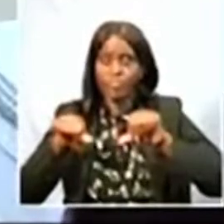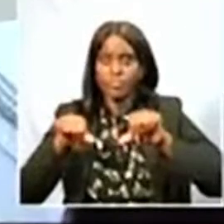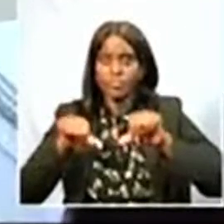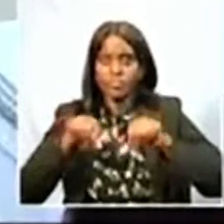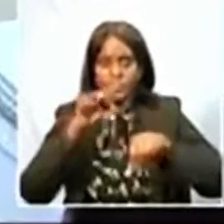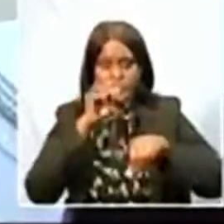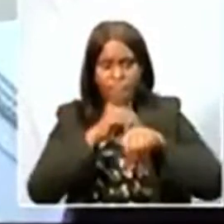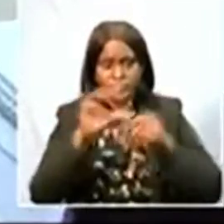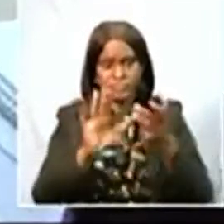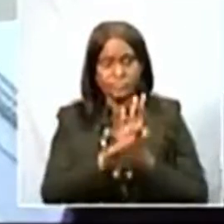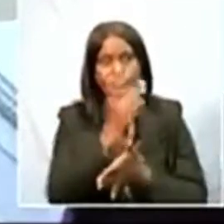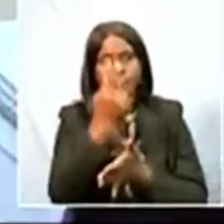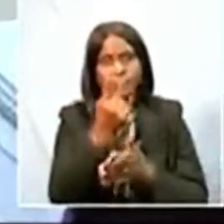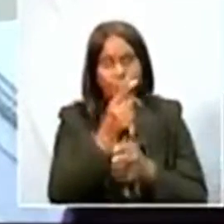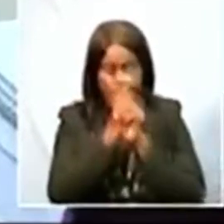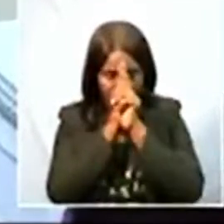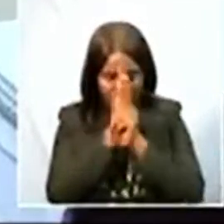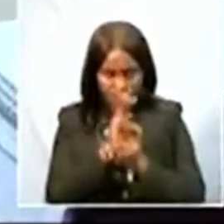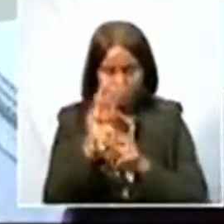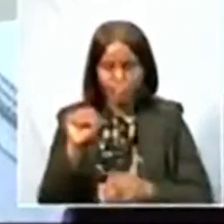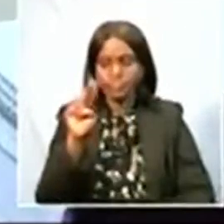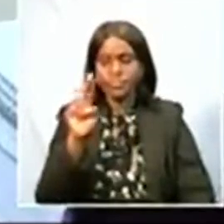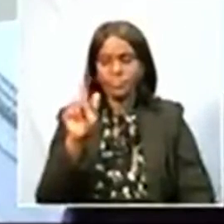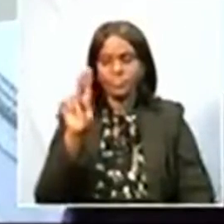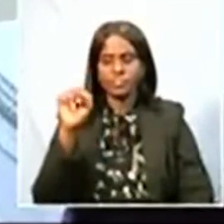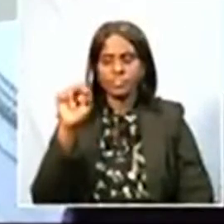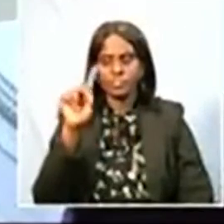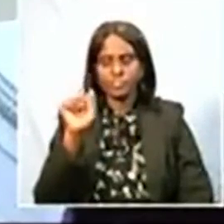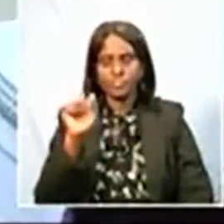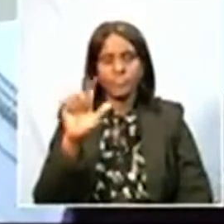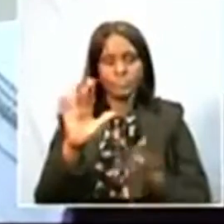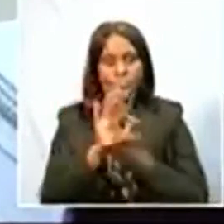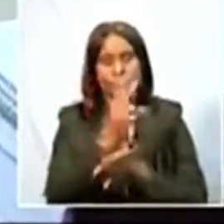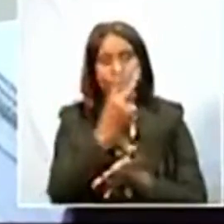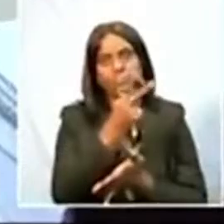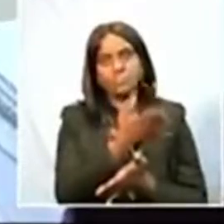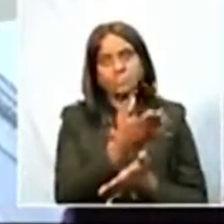On page 1, Honorable Munda and members, on page 2,